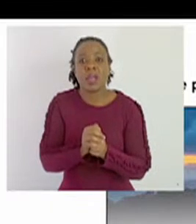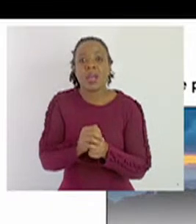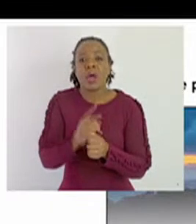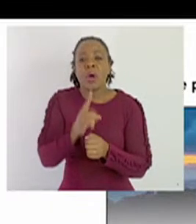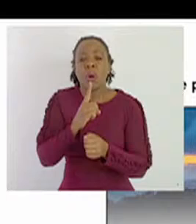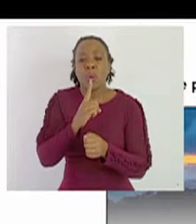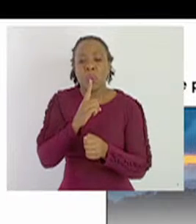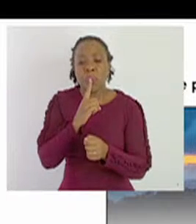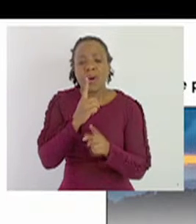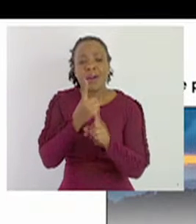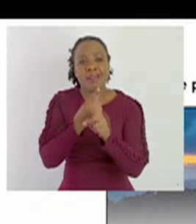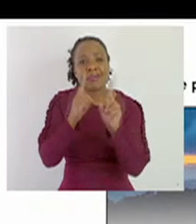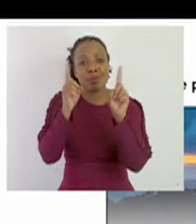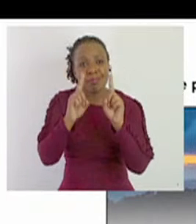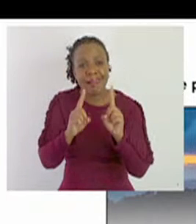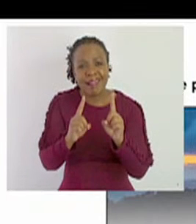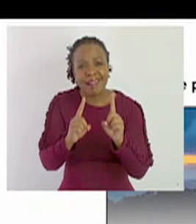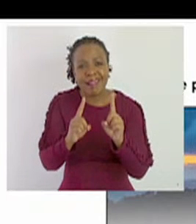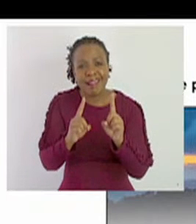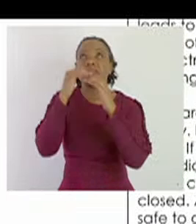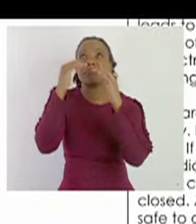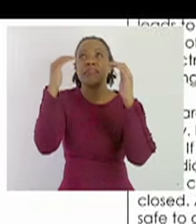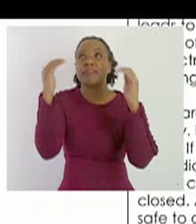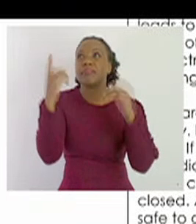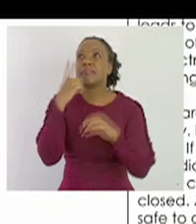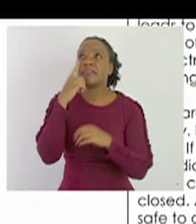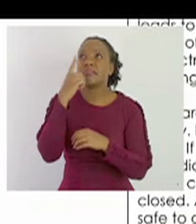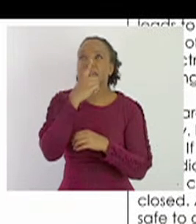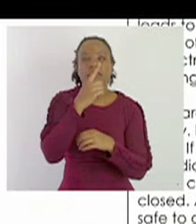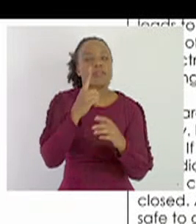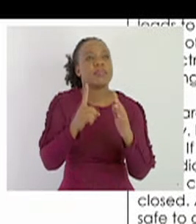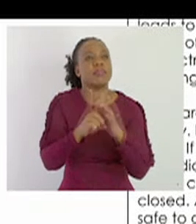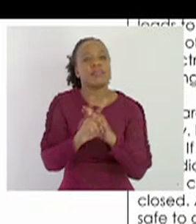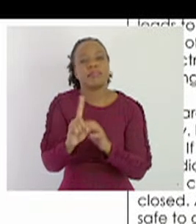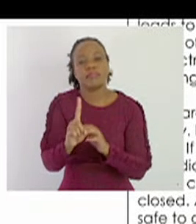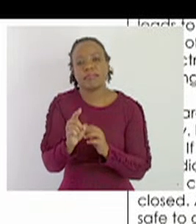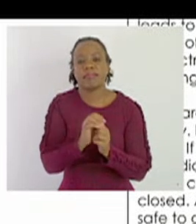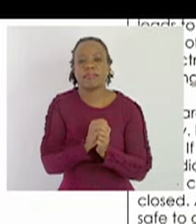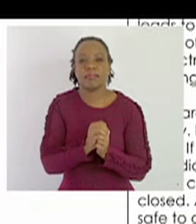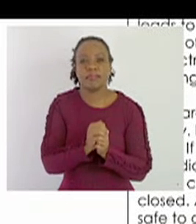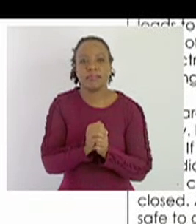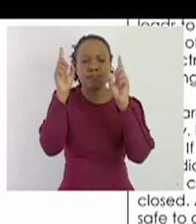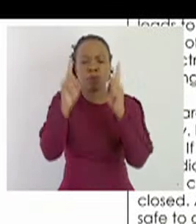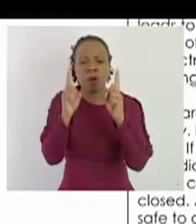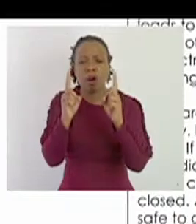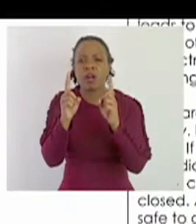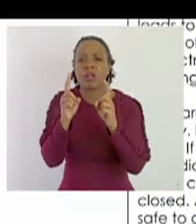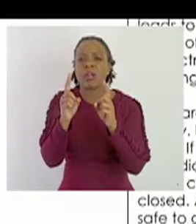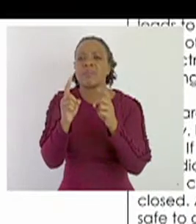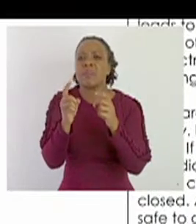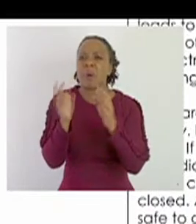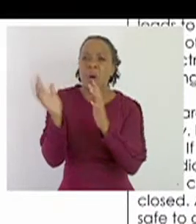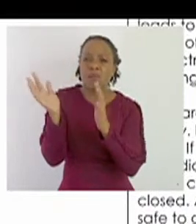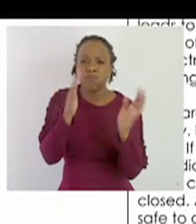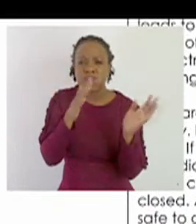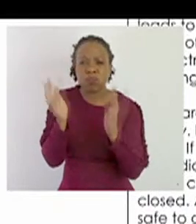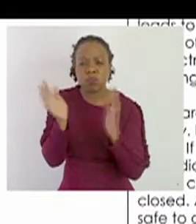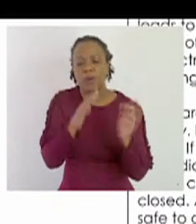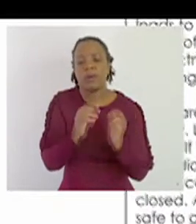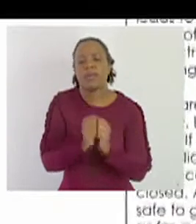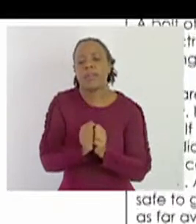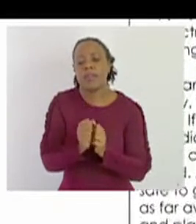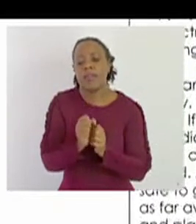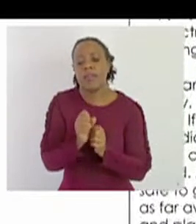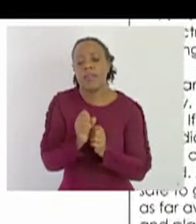Lightning is 5 times hotter by. Look for, if you hear the sound